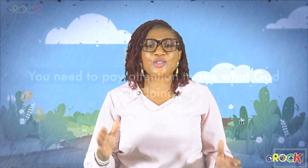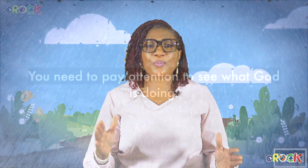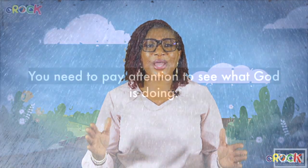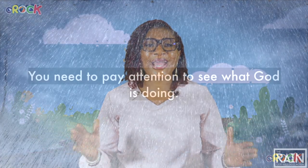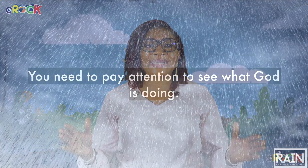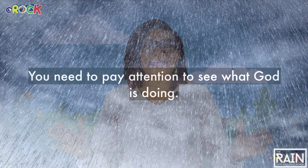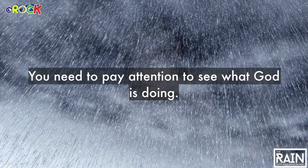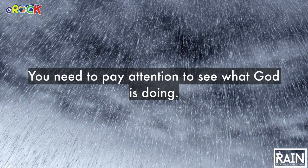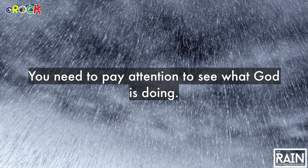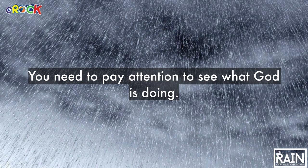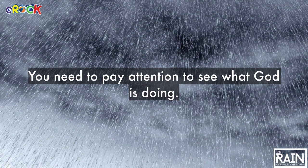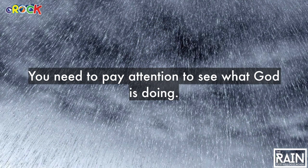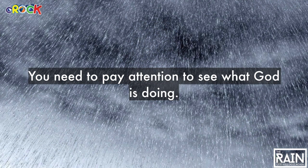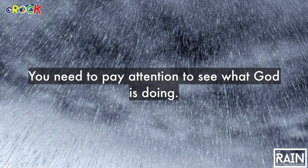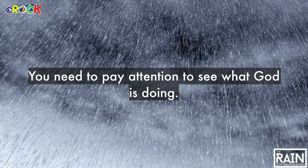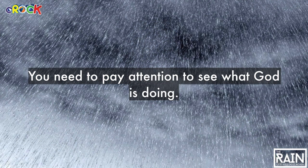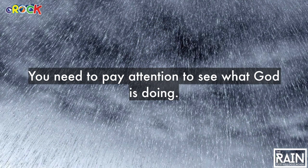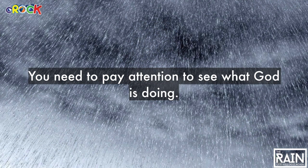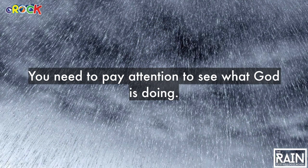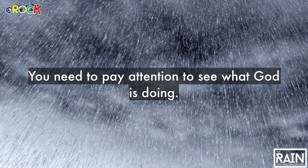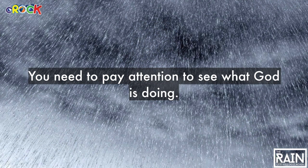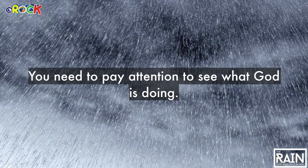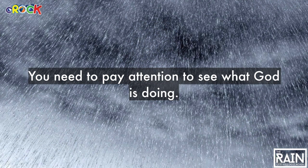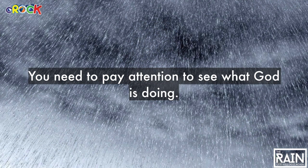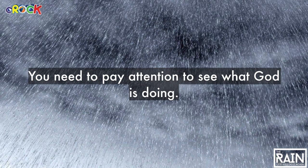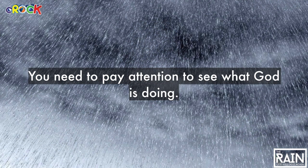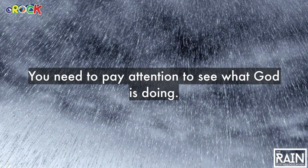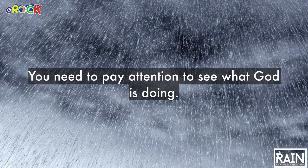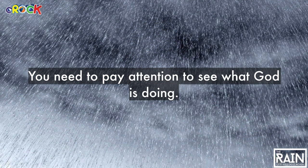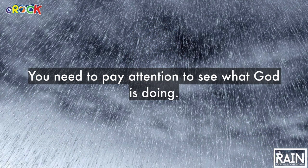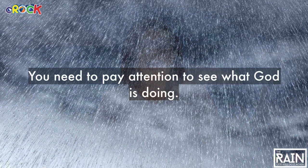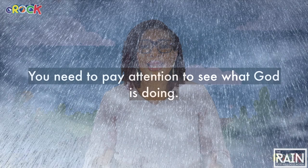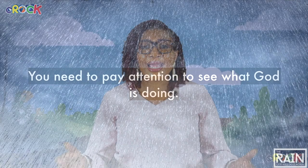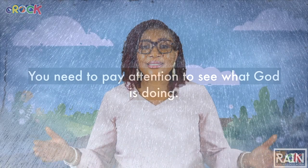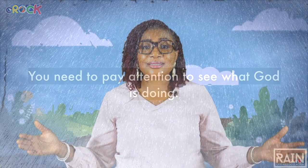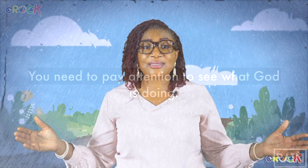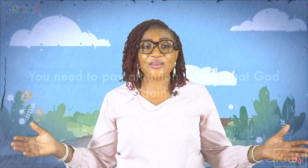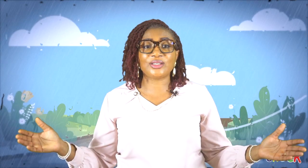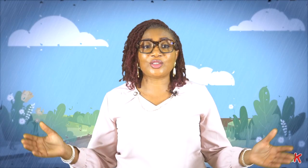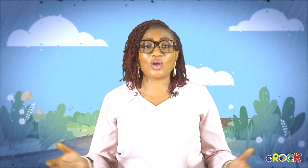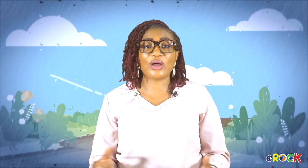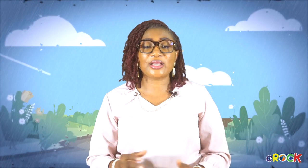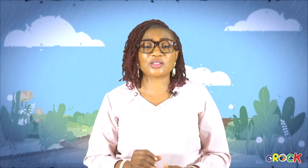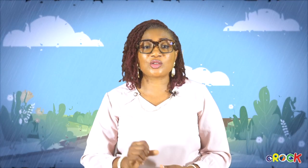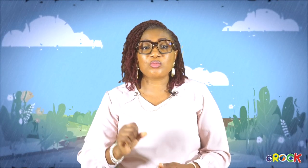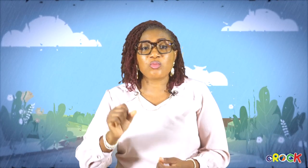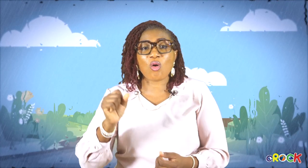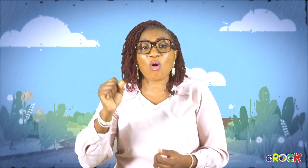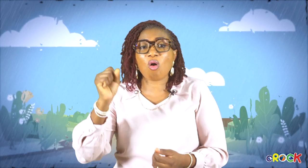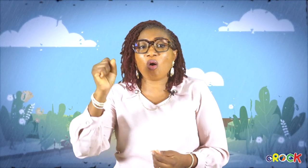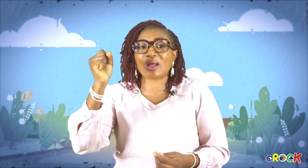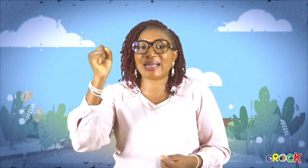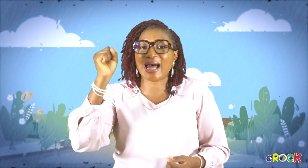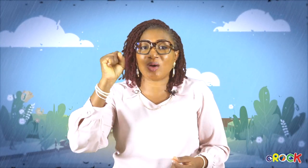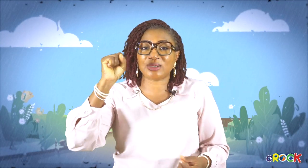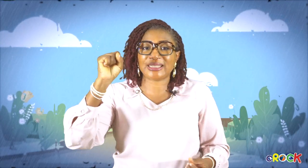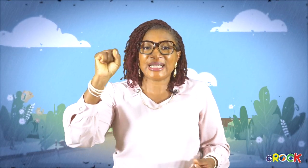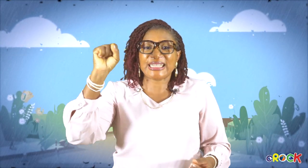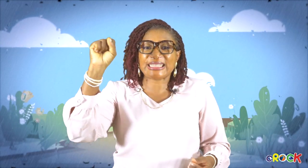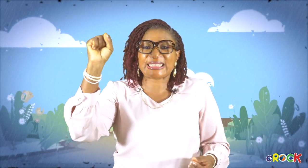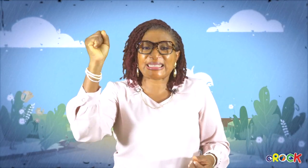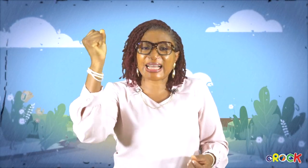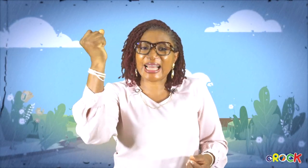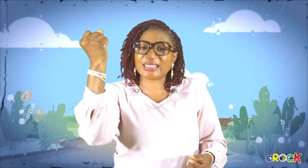You need to pay attention to see what God is doing. Elijah's servant saw a small